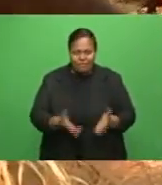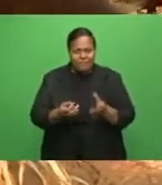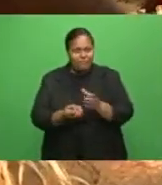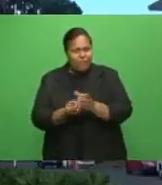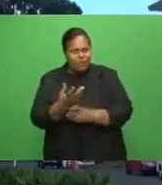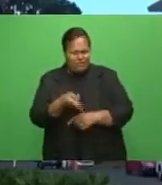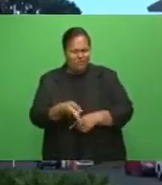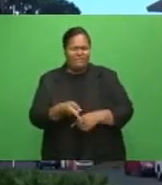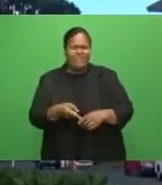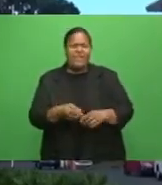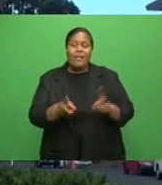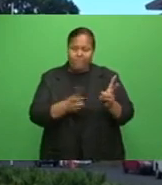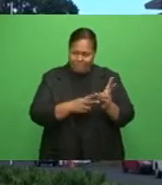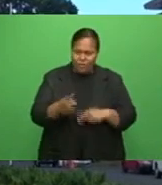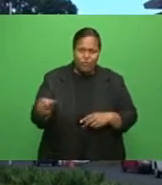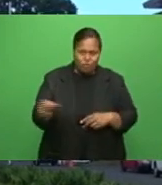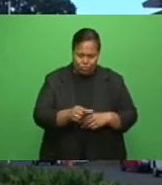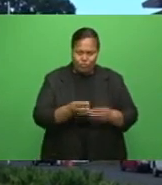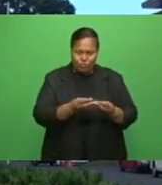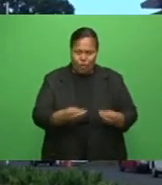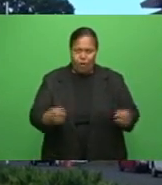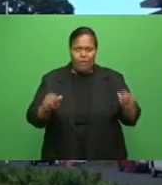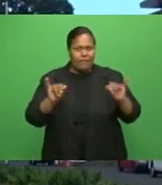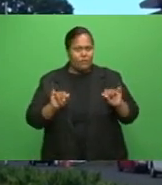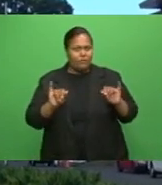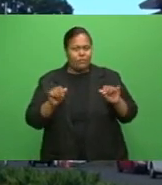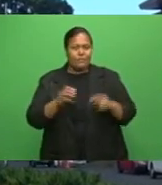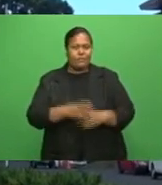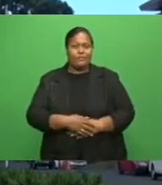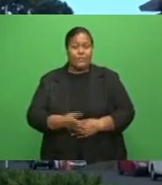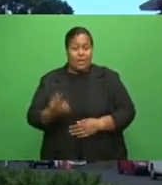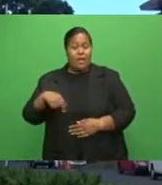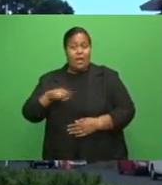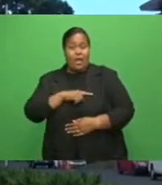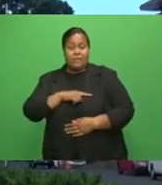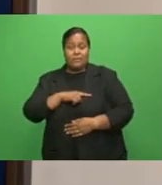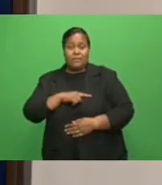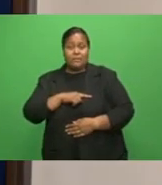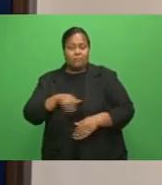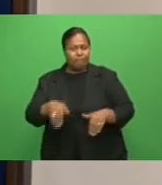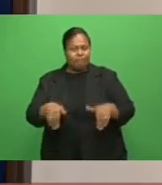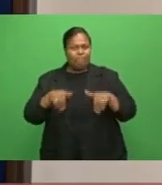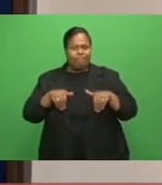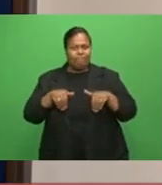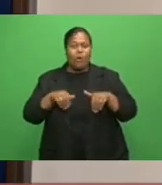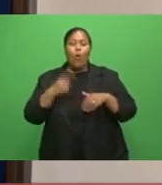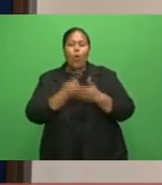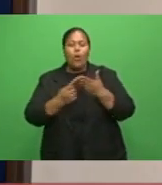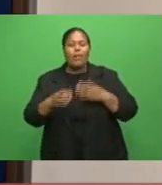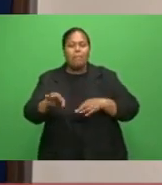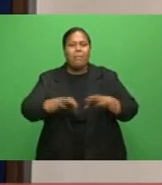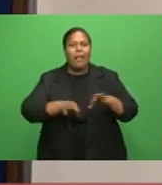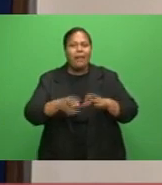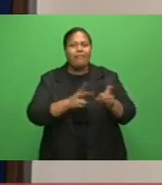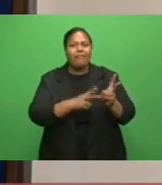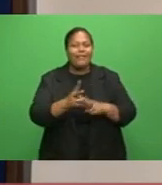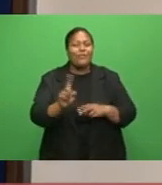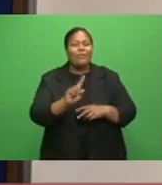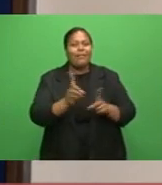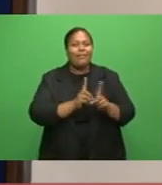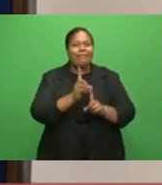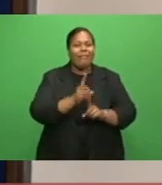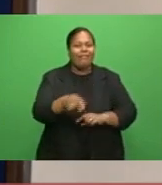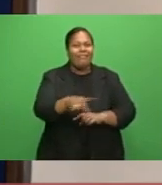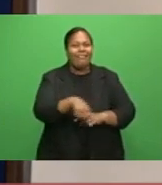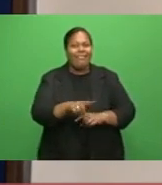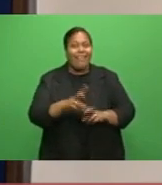Vanua that should address these issues. We should be addressing issues like planning in the villages, things that concern